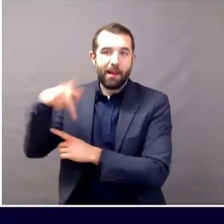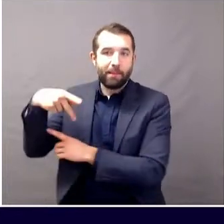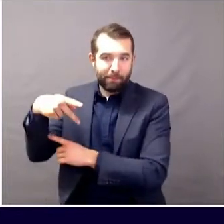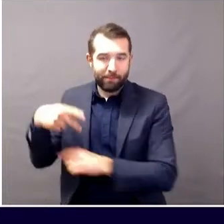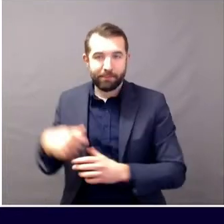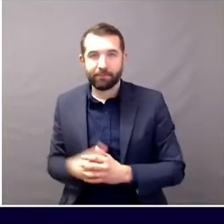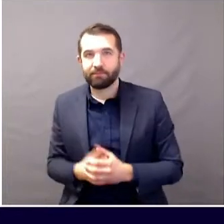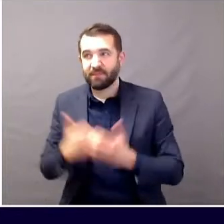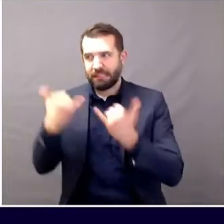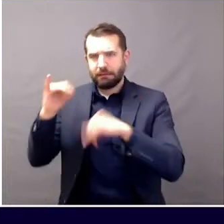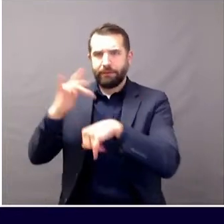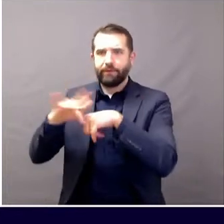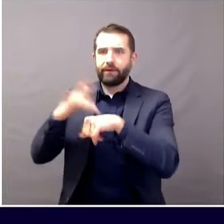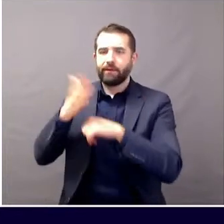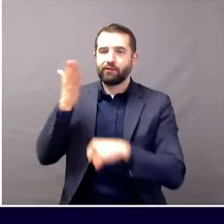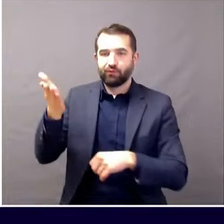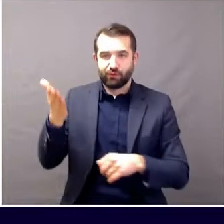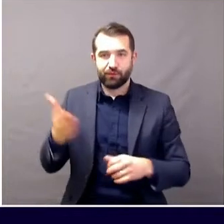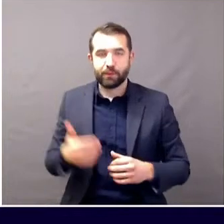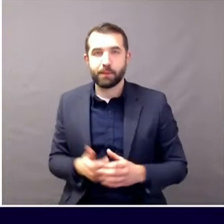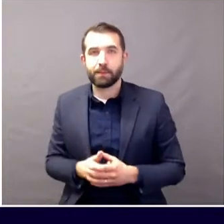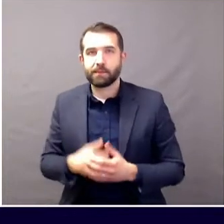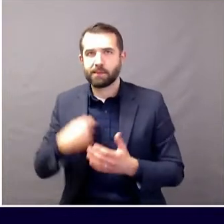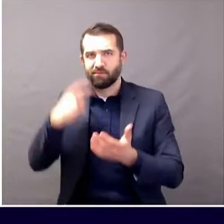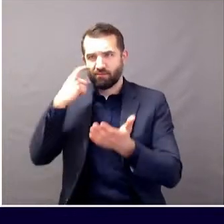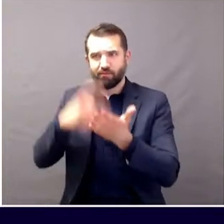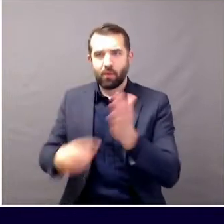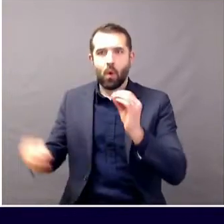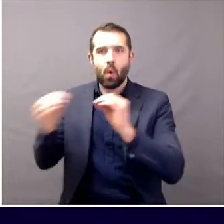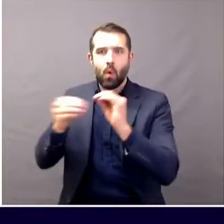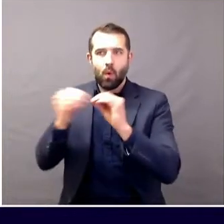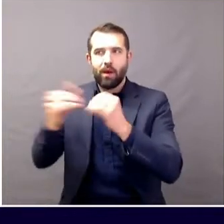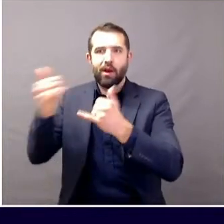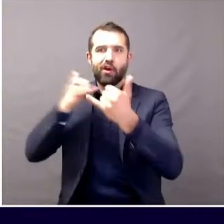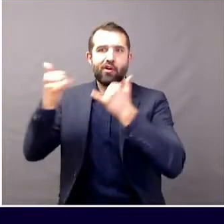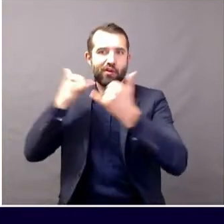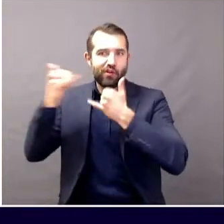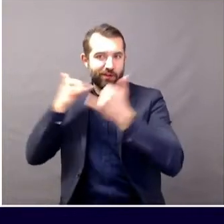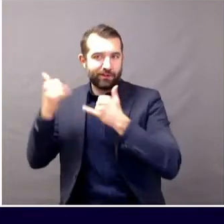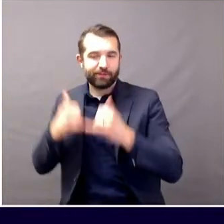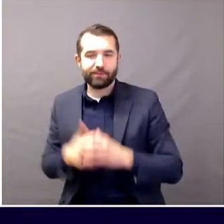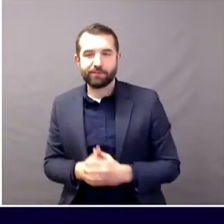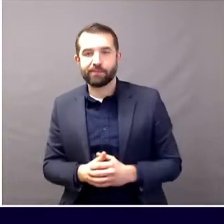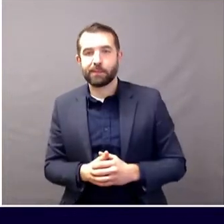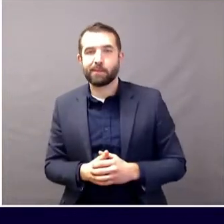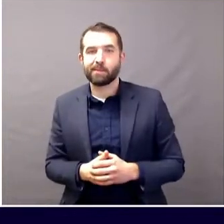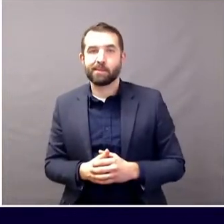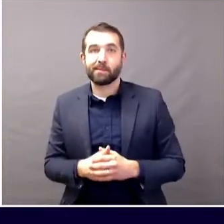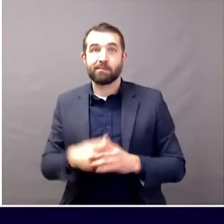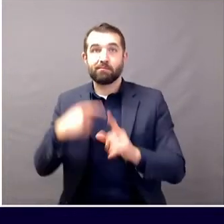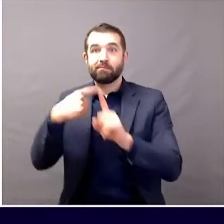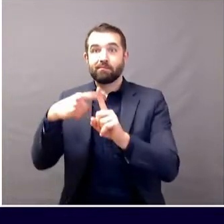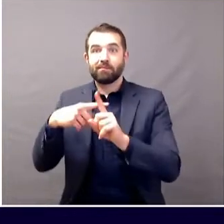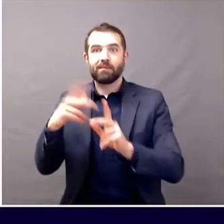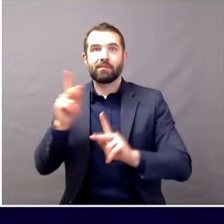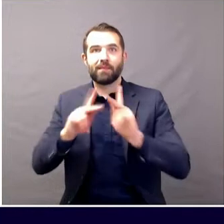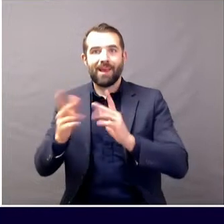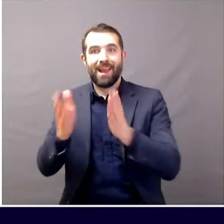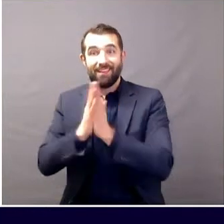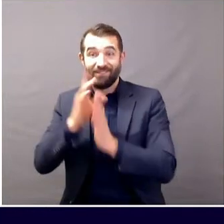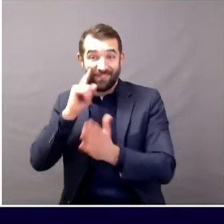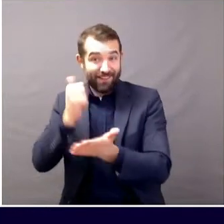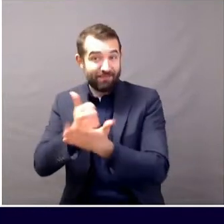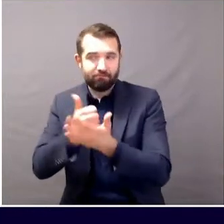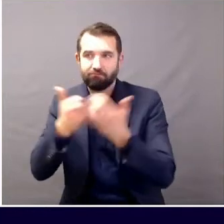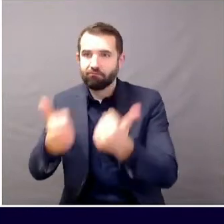are experiencing more distress, the other side of that is that means people are reaching out for help for themselves and the people that they